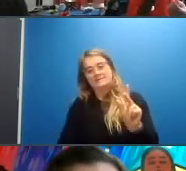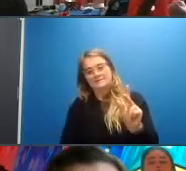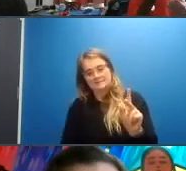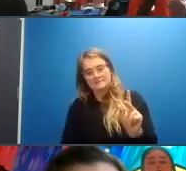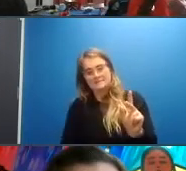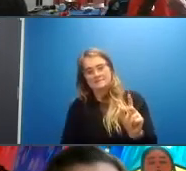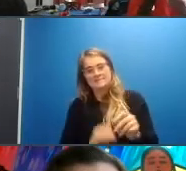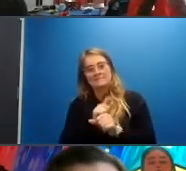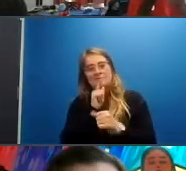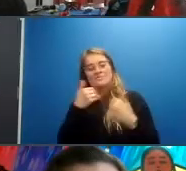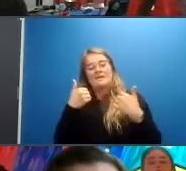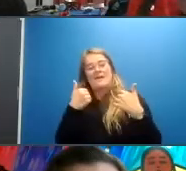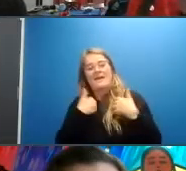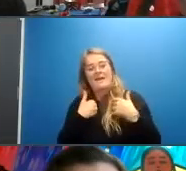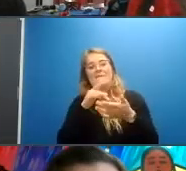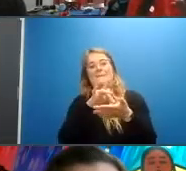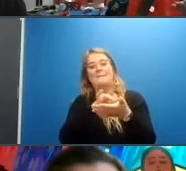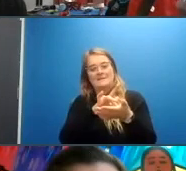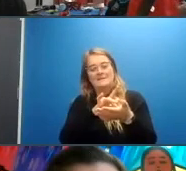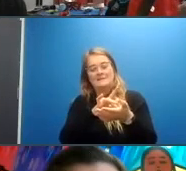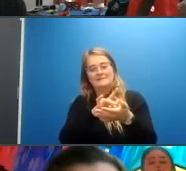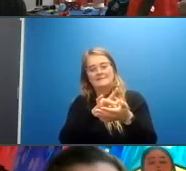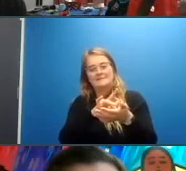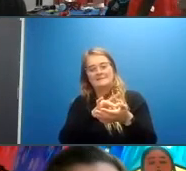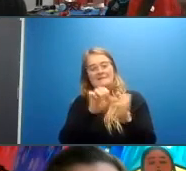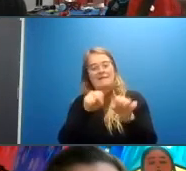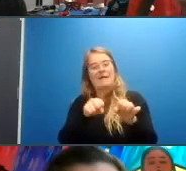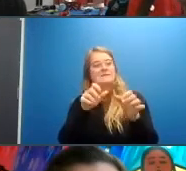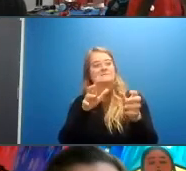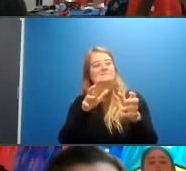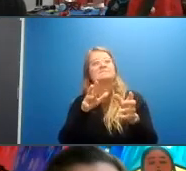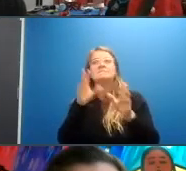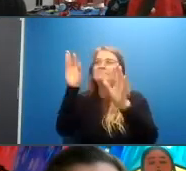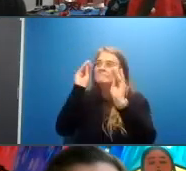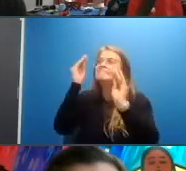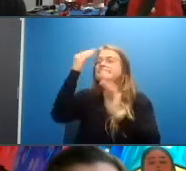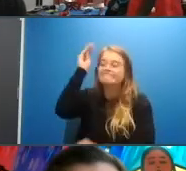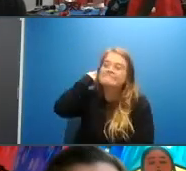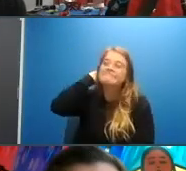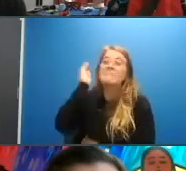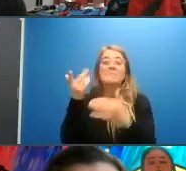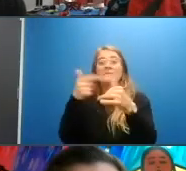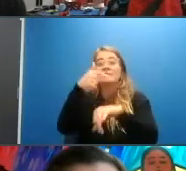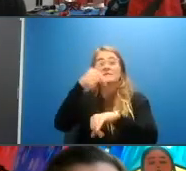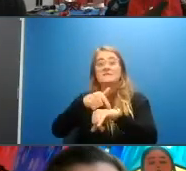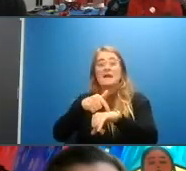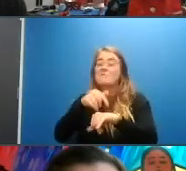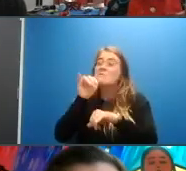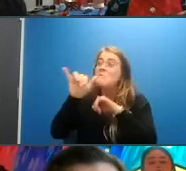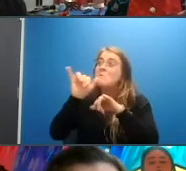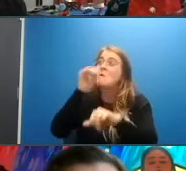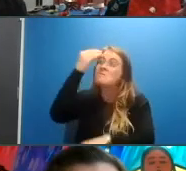the medicines, and they could take it with them, and maybe it's the first time they've heard of it, and